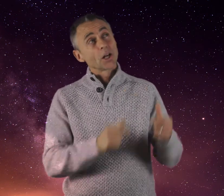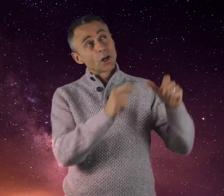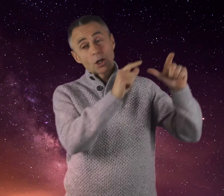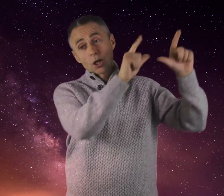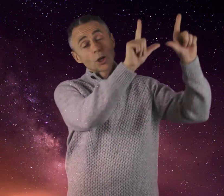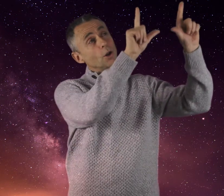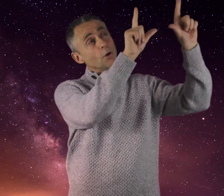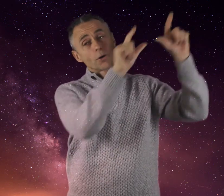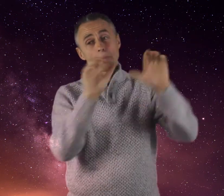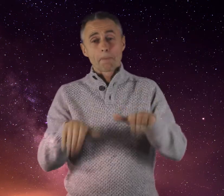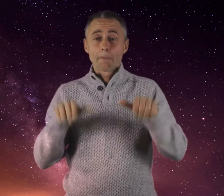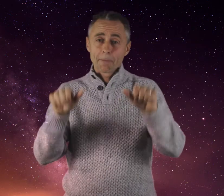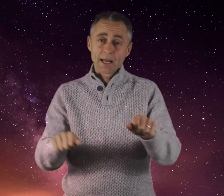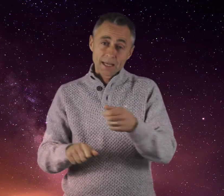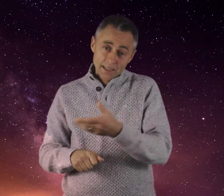The Lord bless you